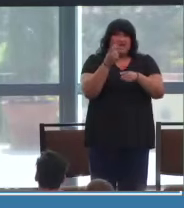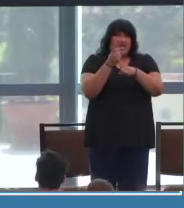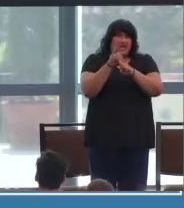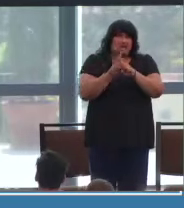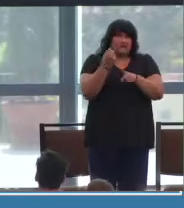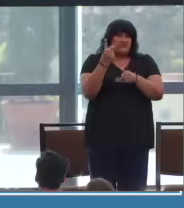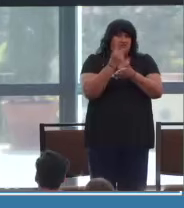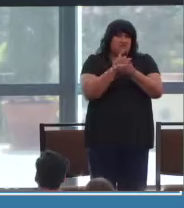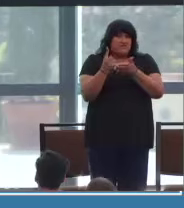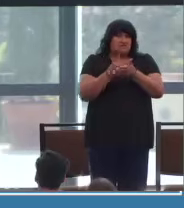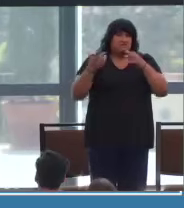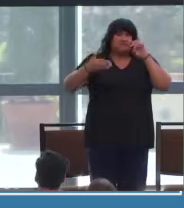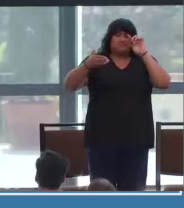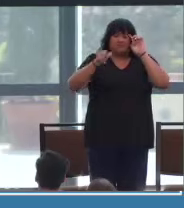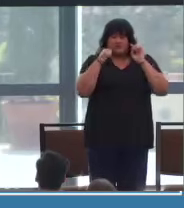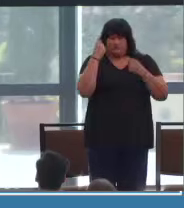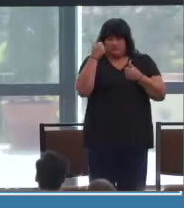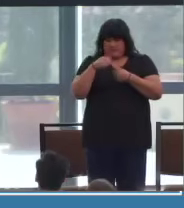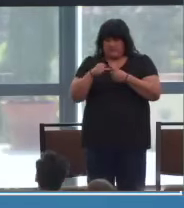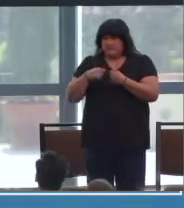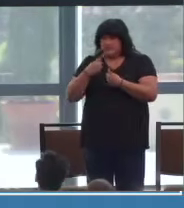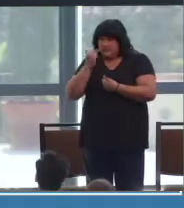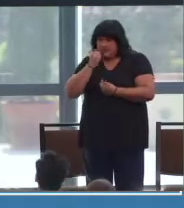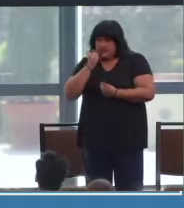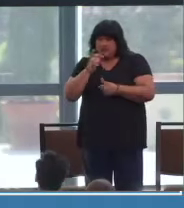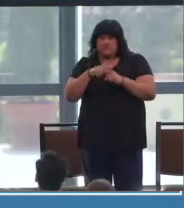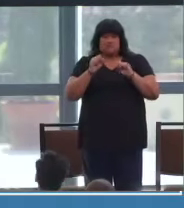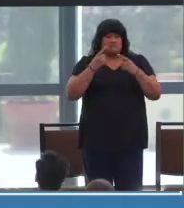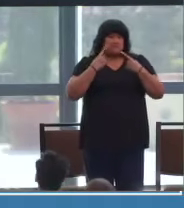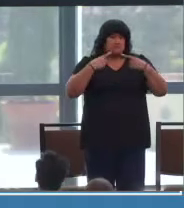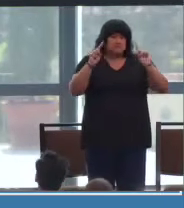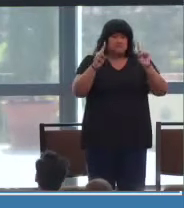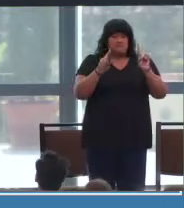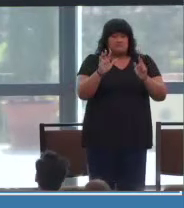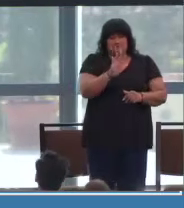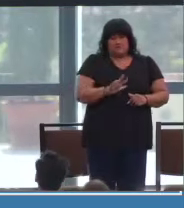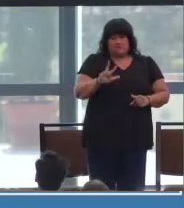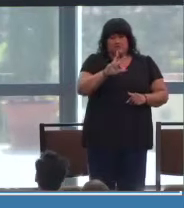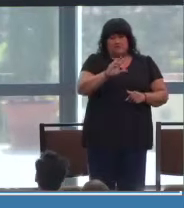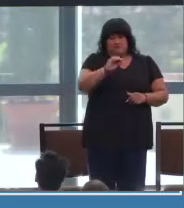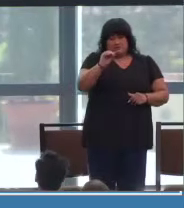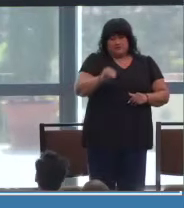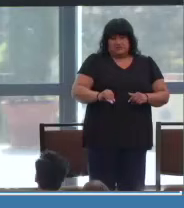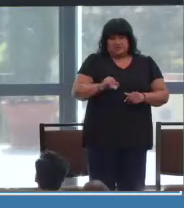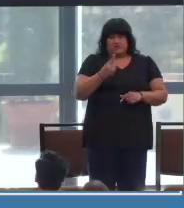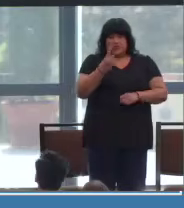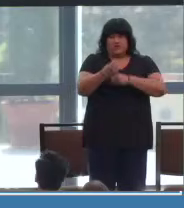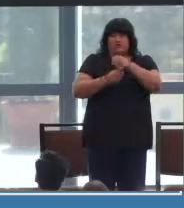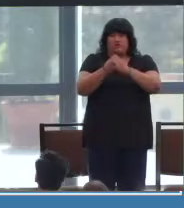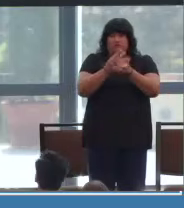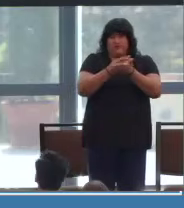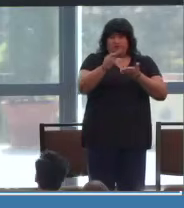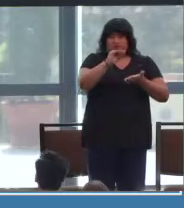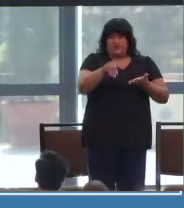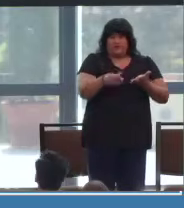anything. You don't have to do anything. That can be effective. It's about a 3% one-year failure rate. And